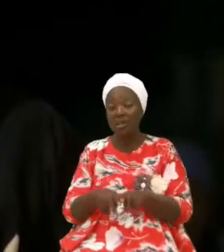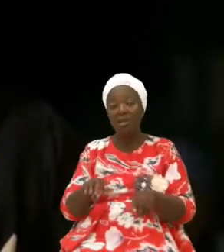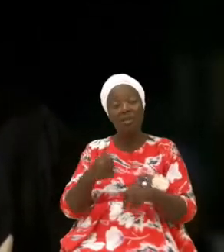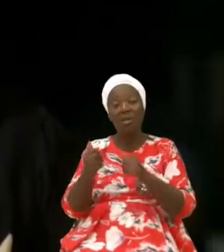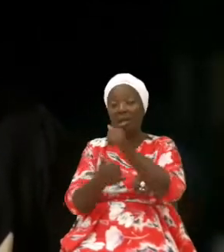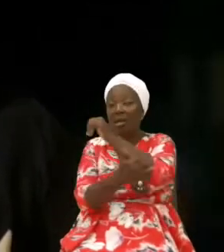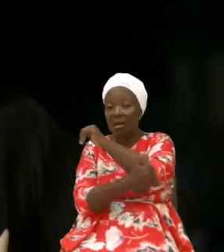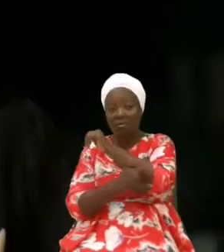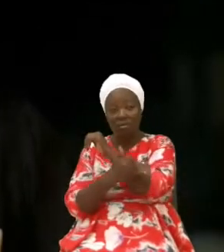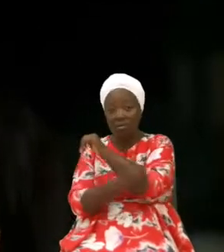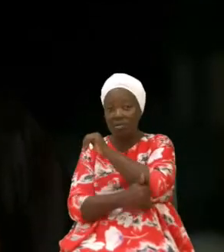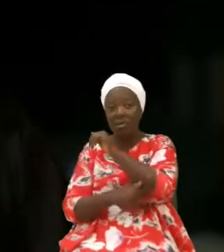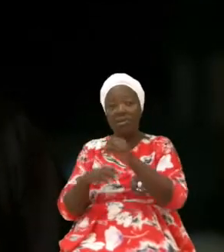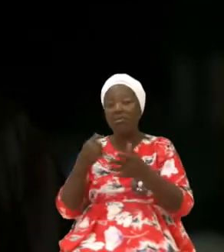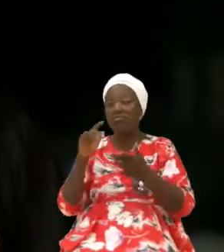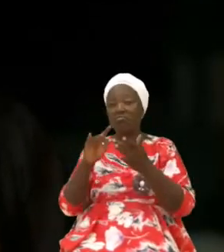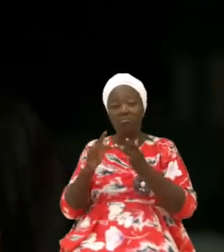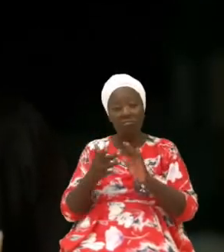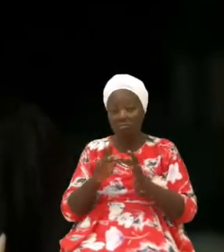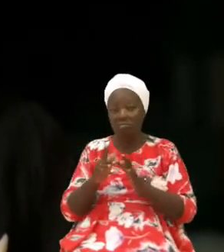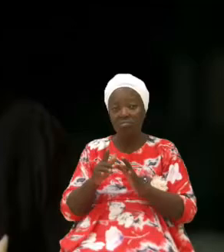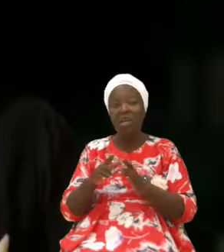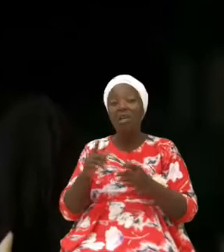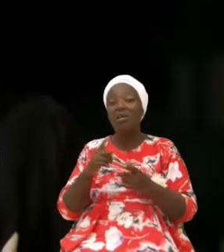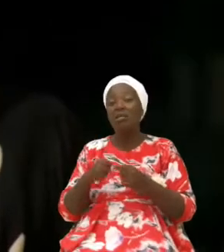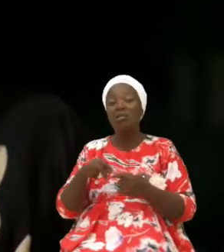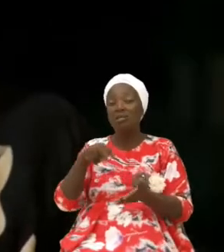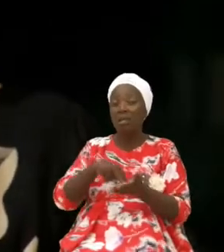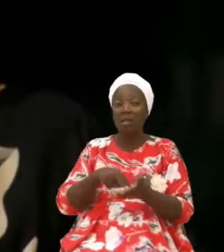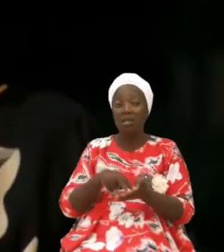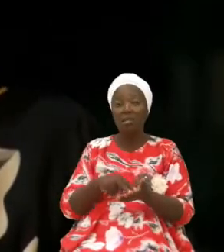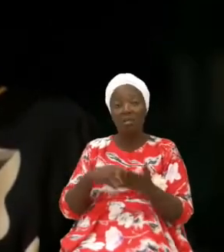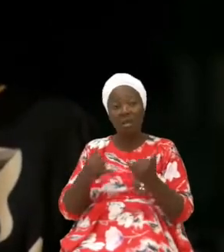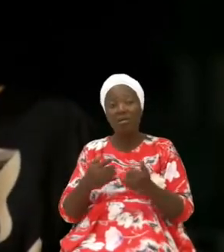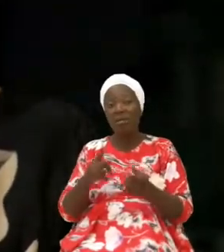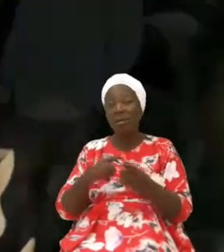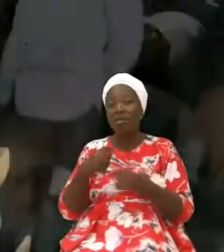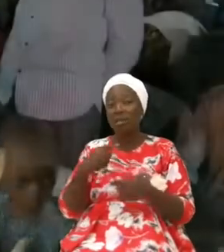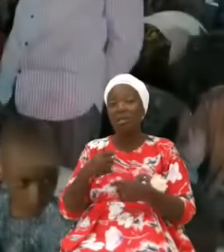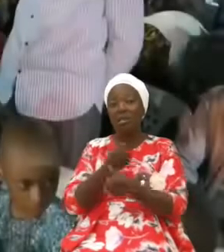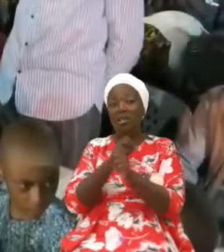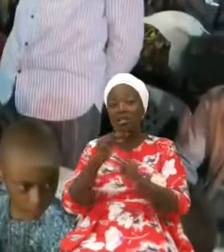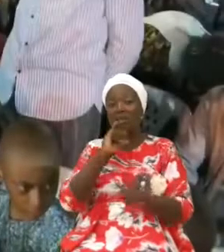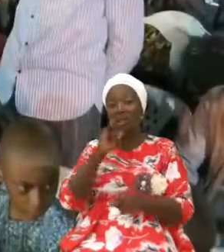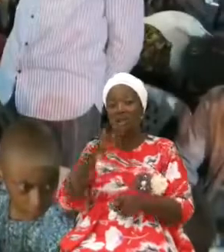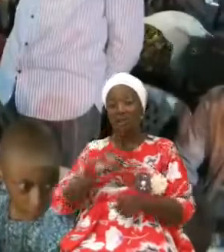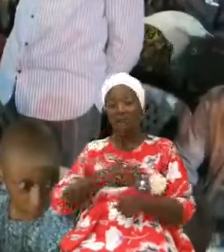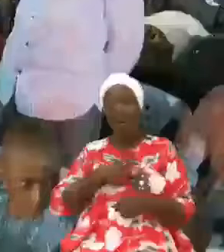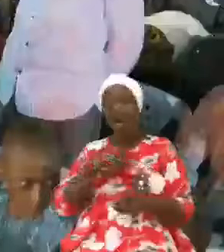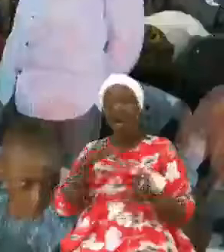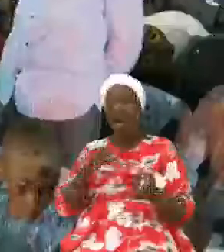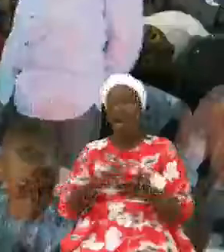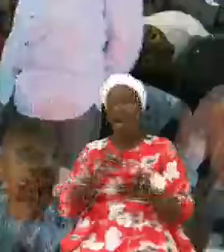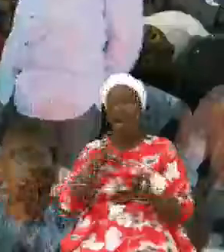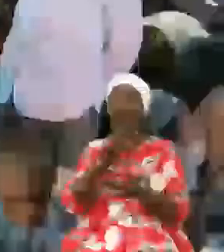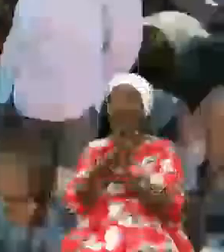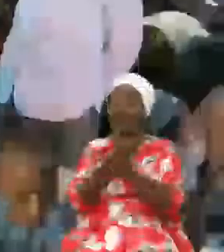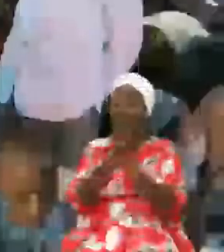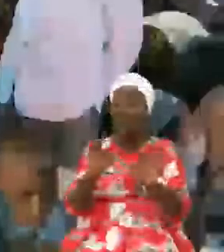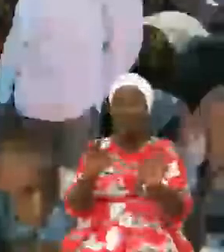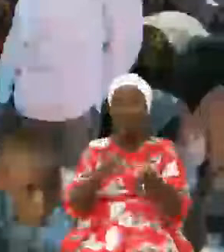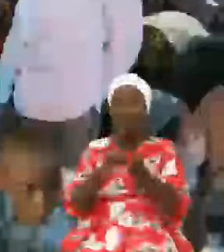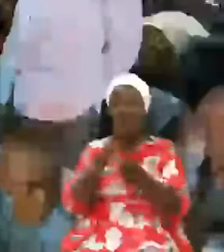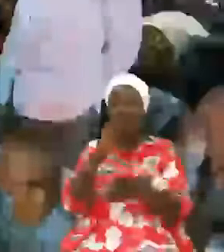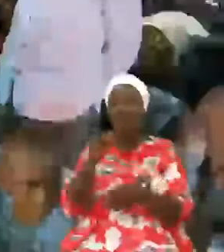adjoining places, any hall where you are, any other place you are standing up now. Salvation is mine, and it